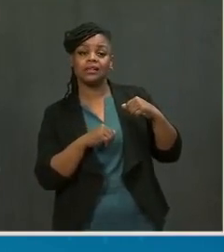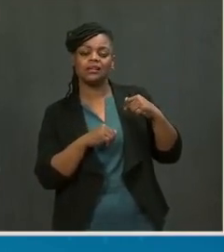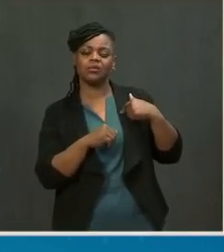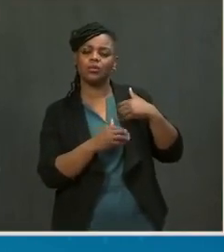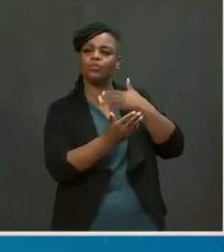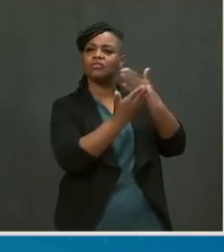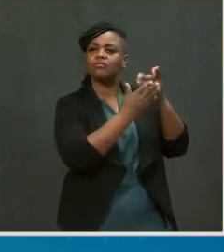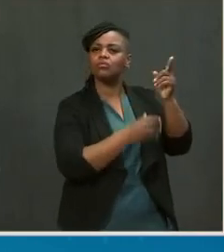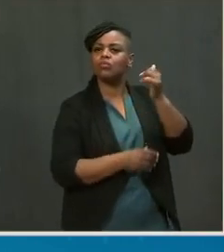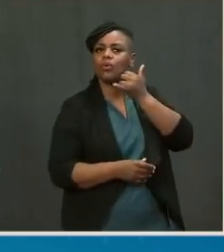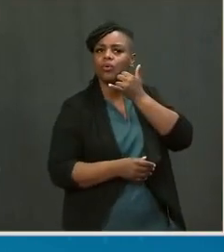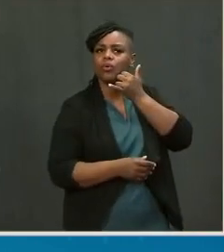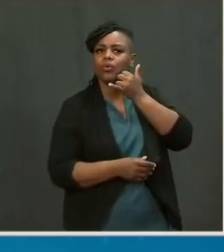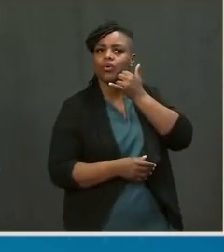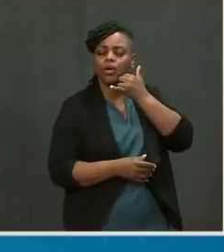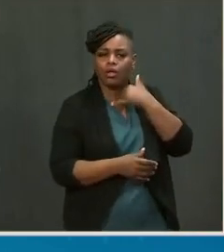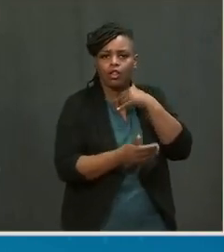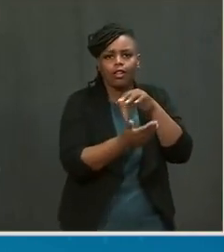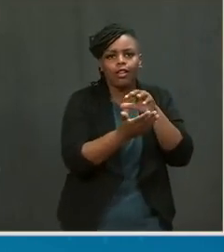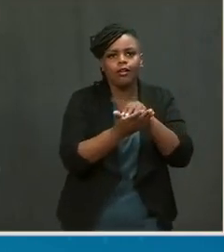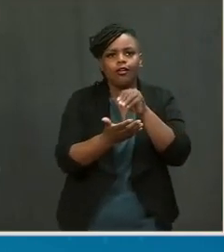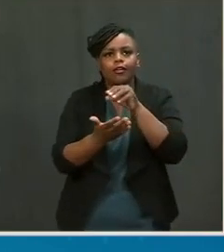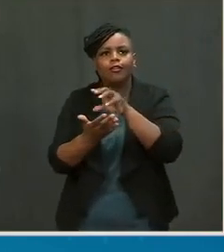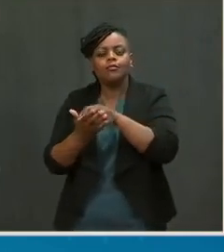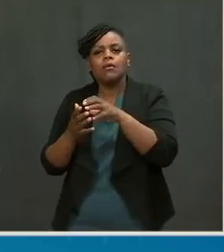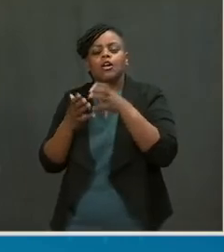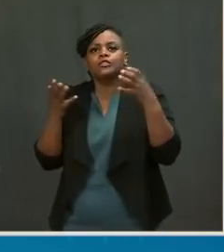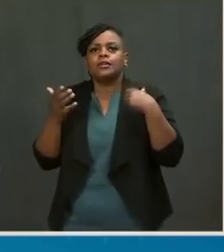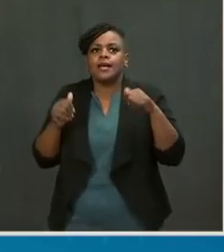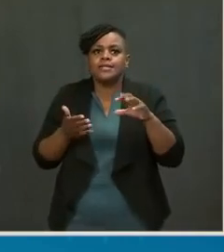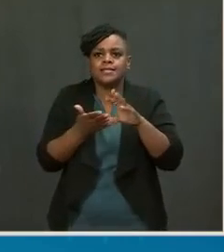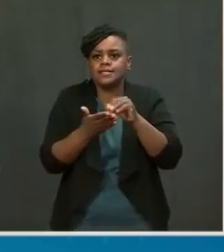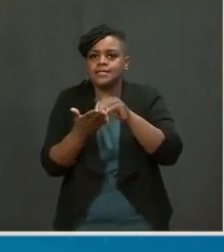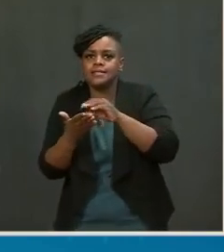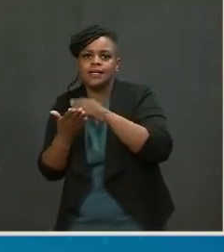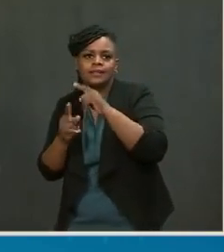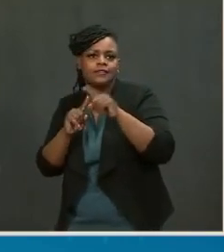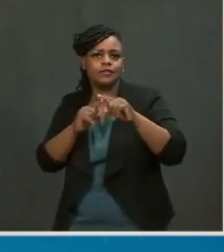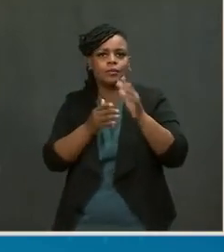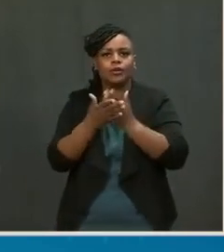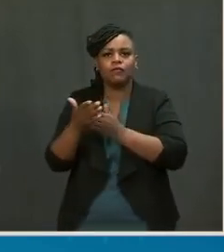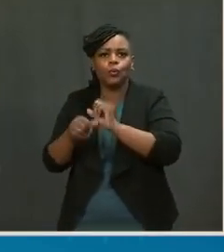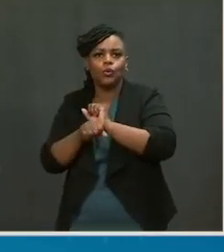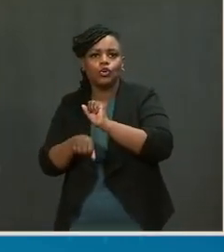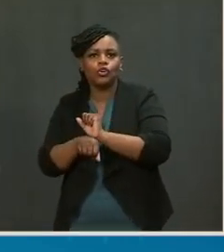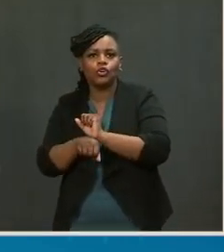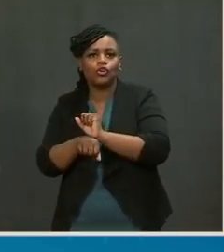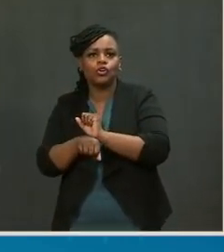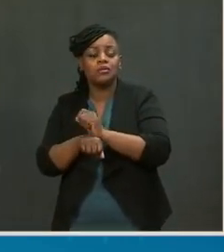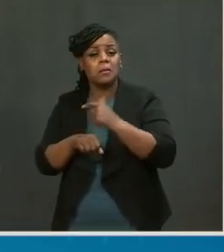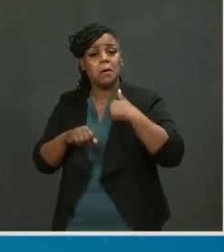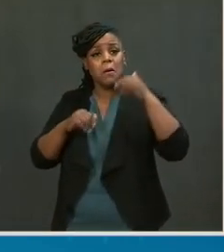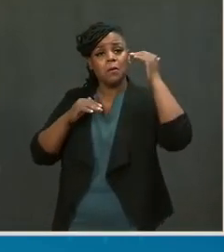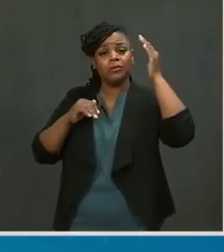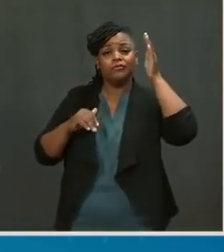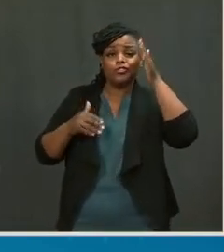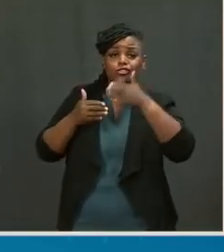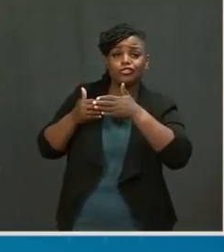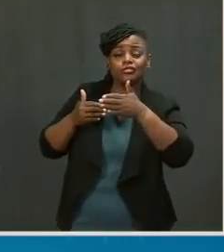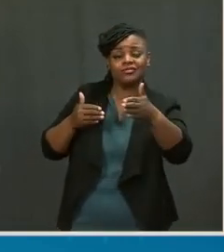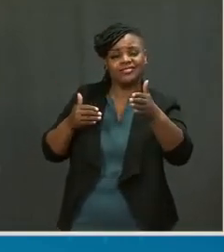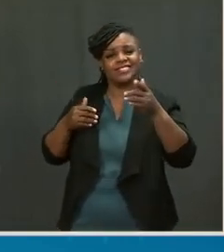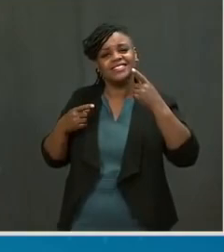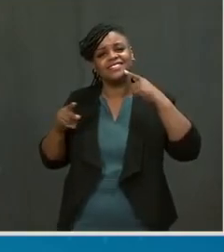I could in all aspects of the trade with the hopes of a successful future. Fast forward